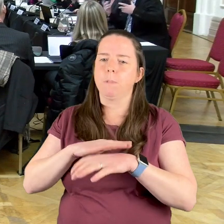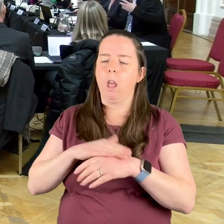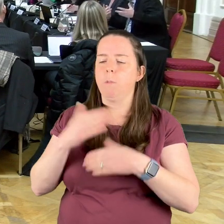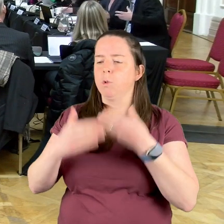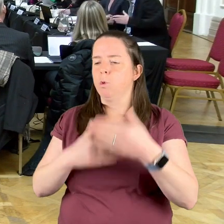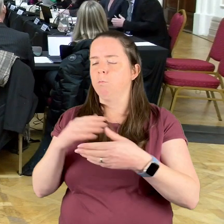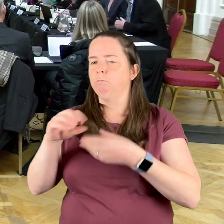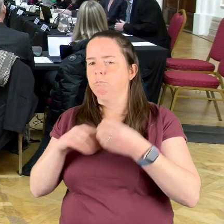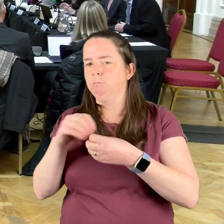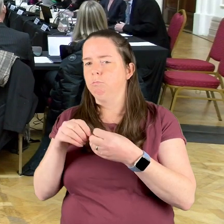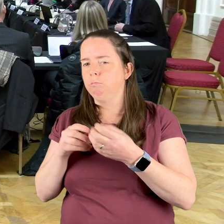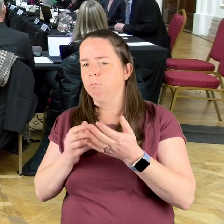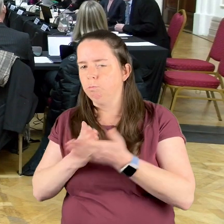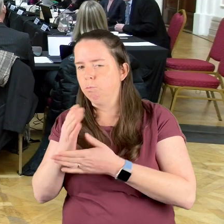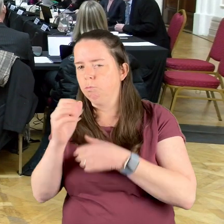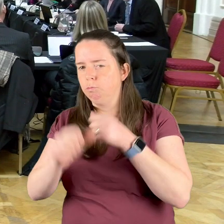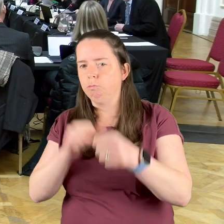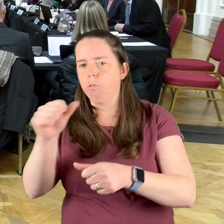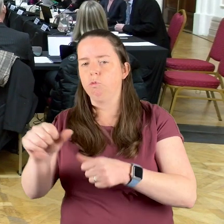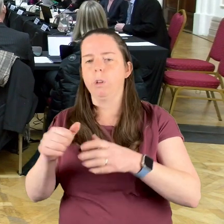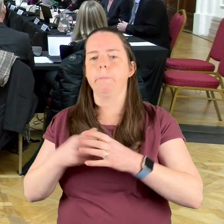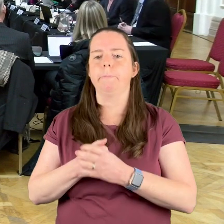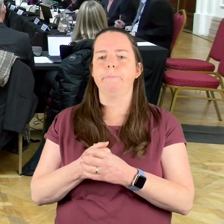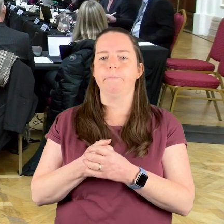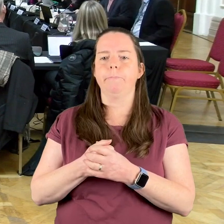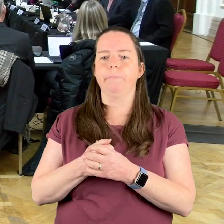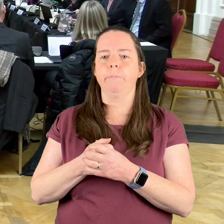got some time to kind of work that through.